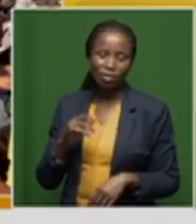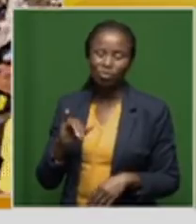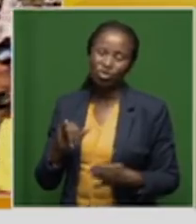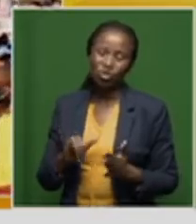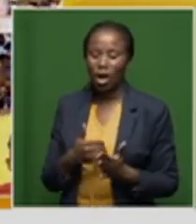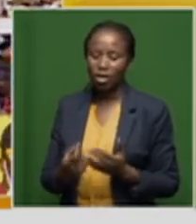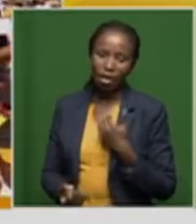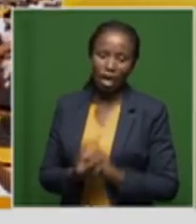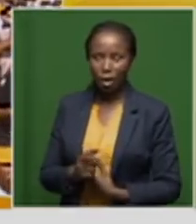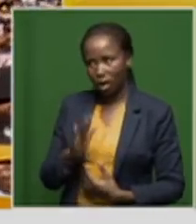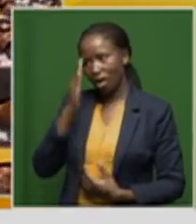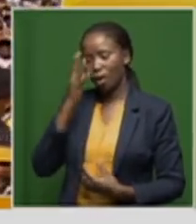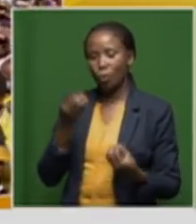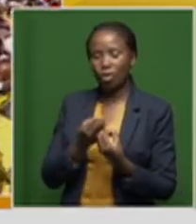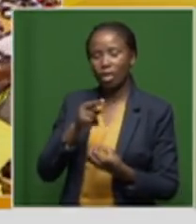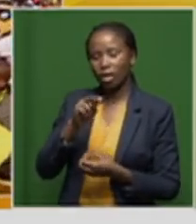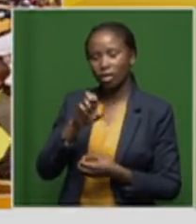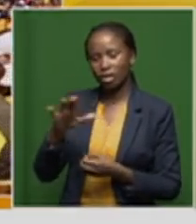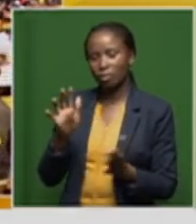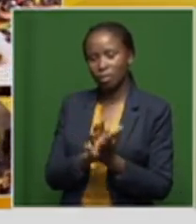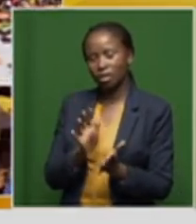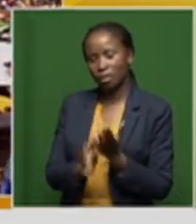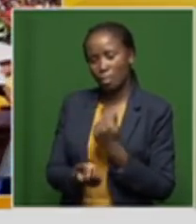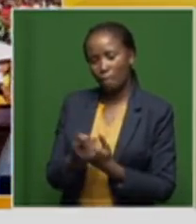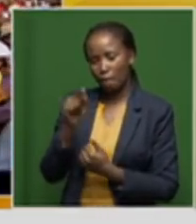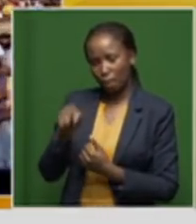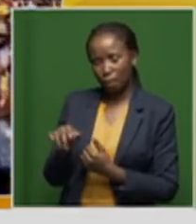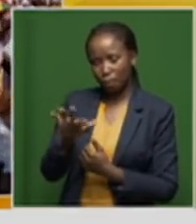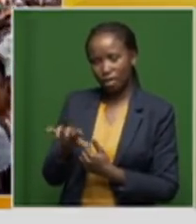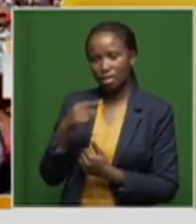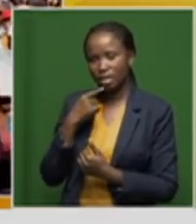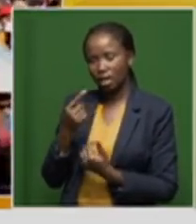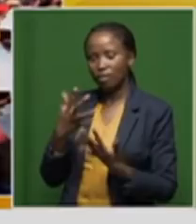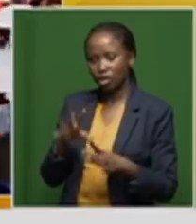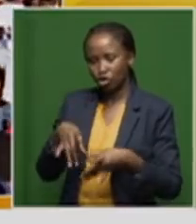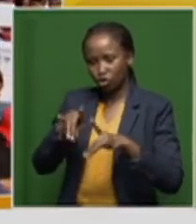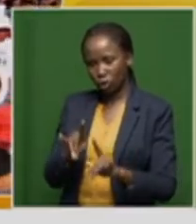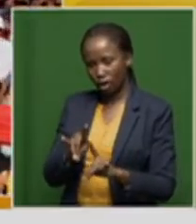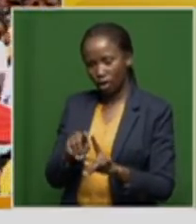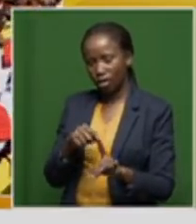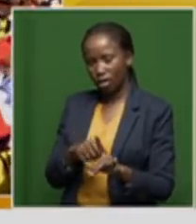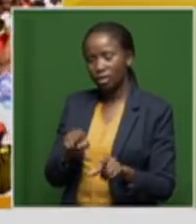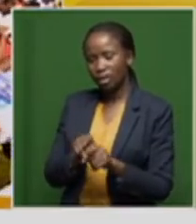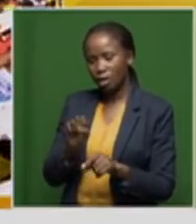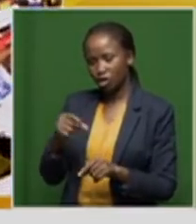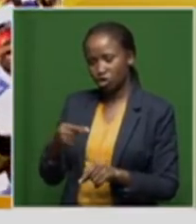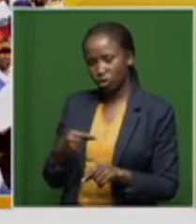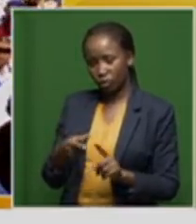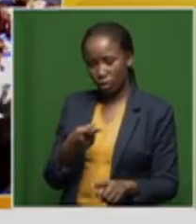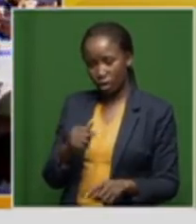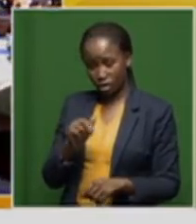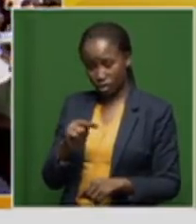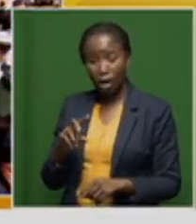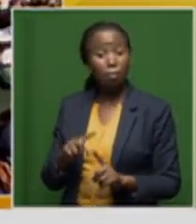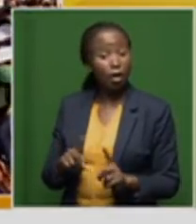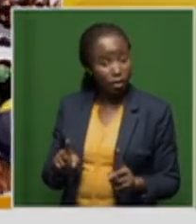coincided with the NEC meetings that have been that he was chairing as the Secretary General of the ANC.